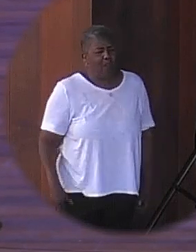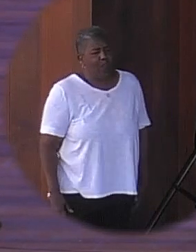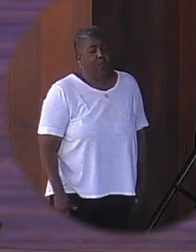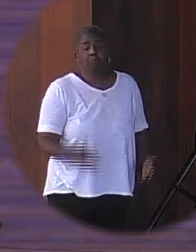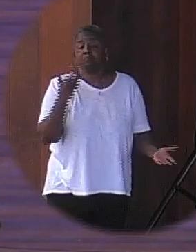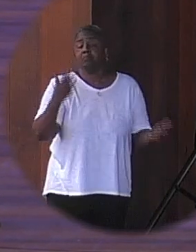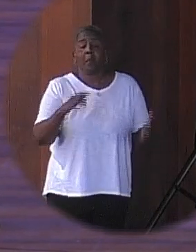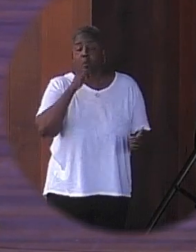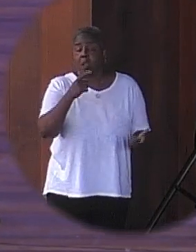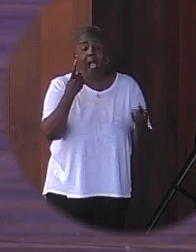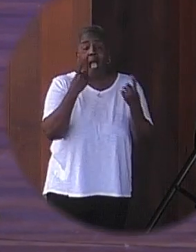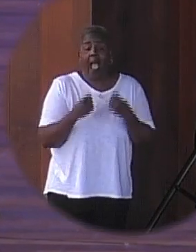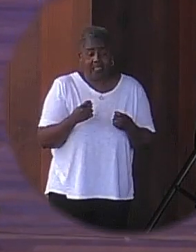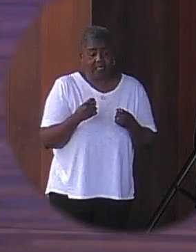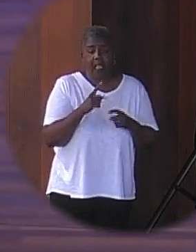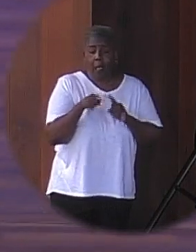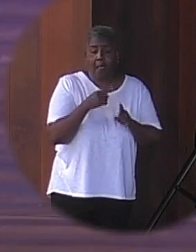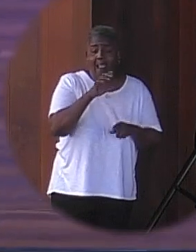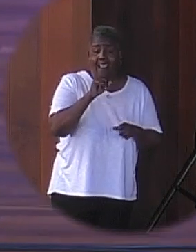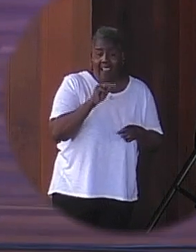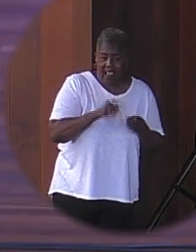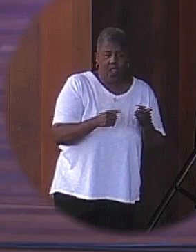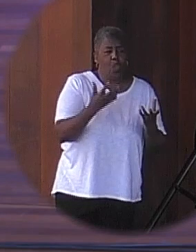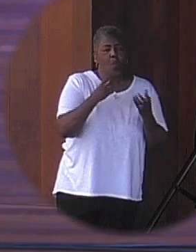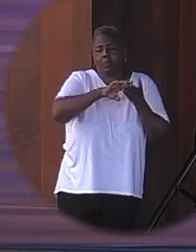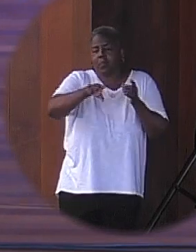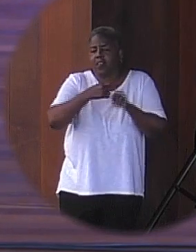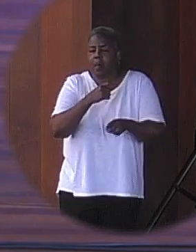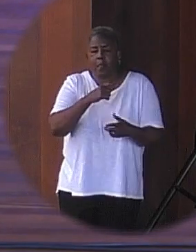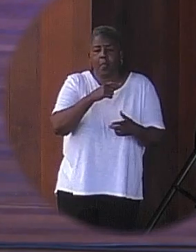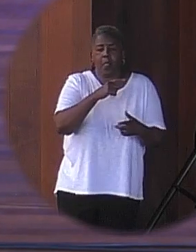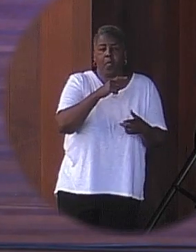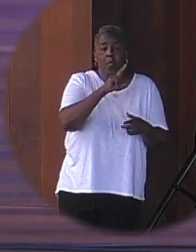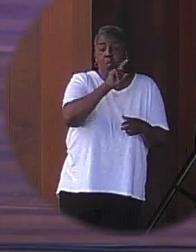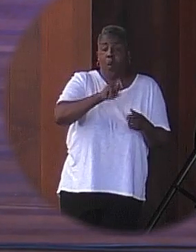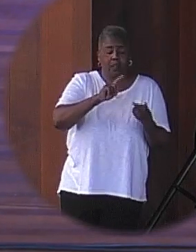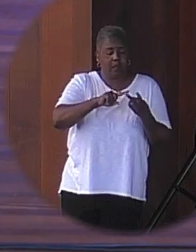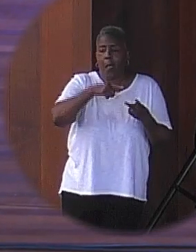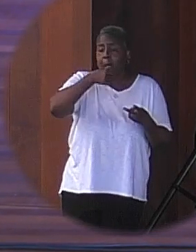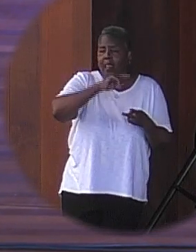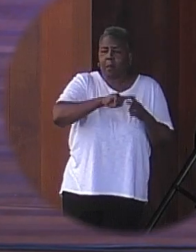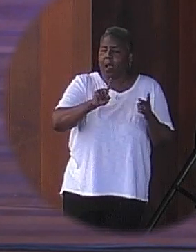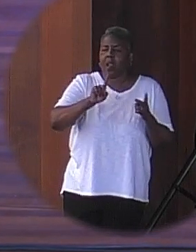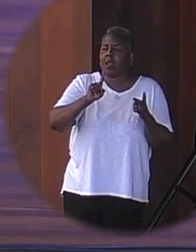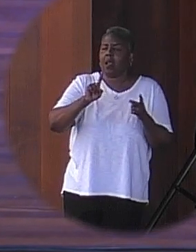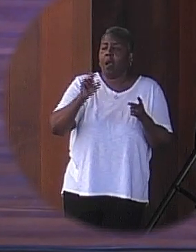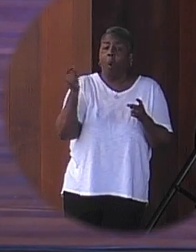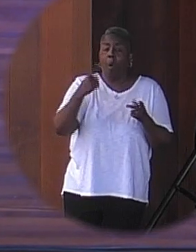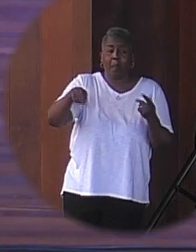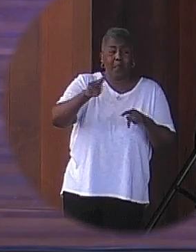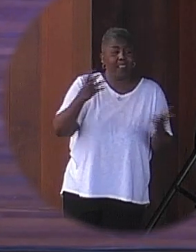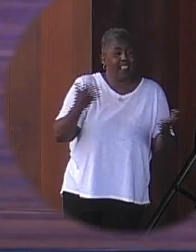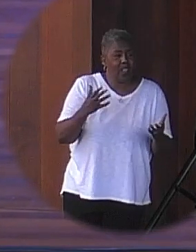Listen, you may not ask the question of Cain, and you may want to be exempt from the question of Pilate, but nobody in here